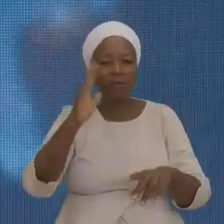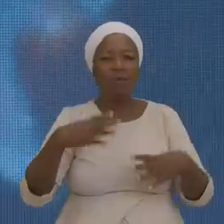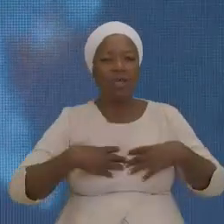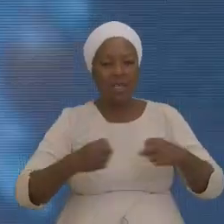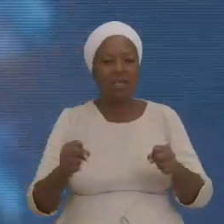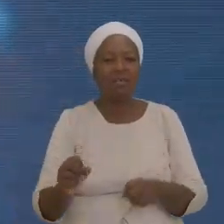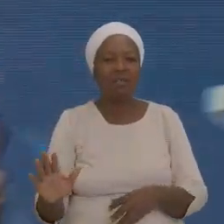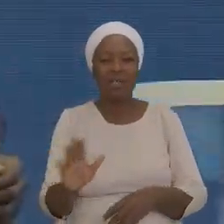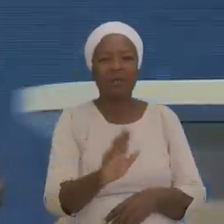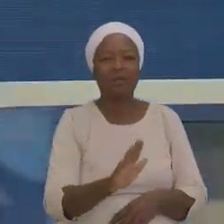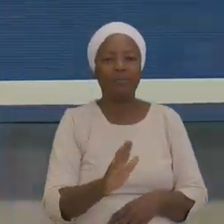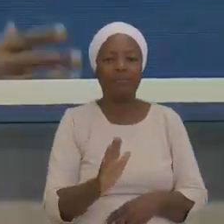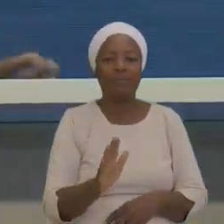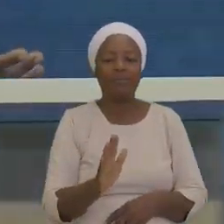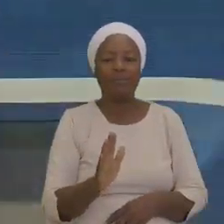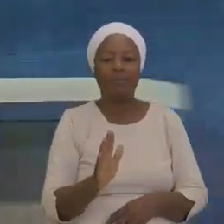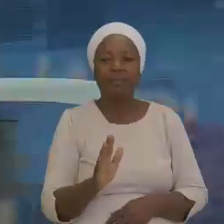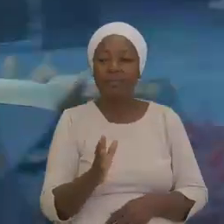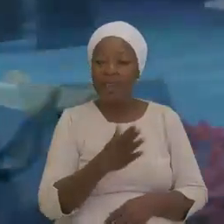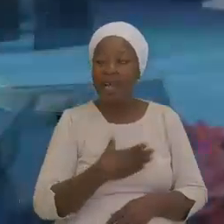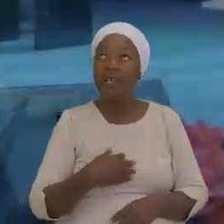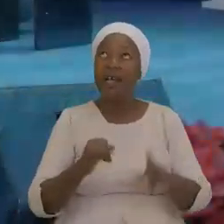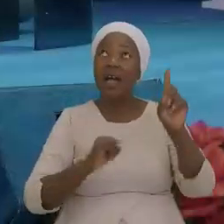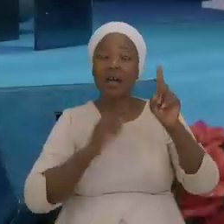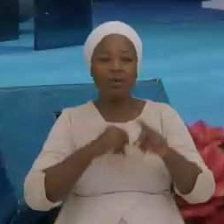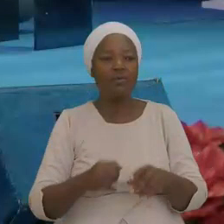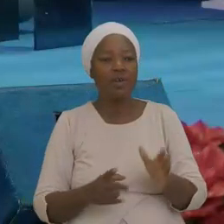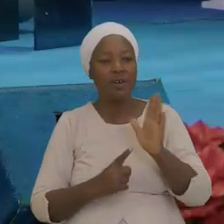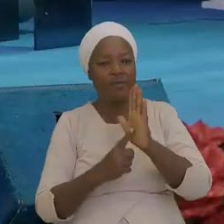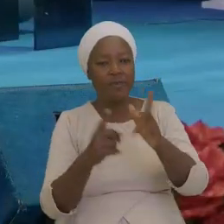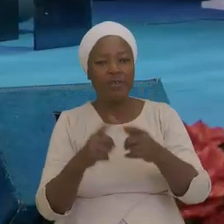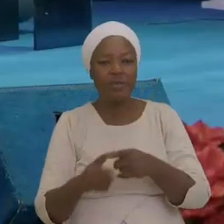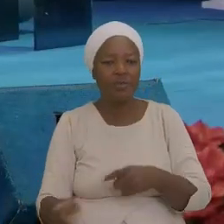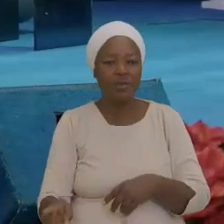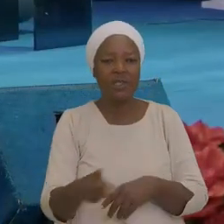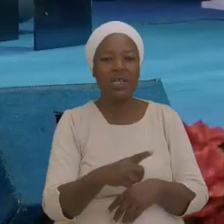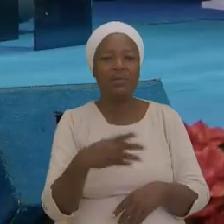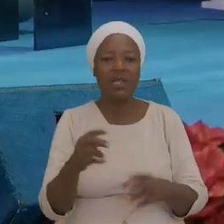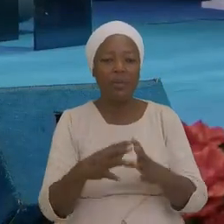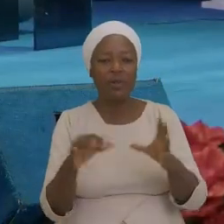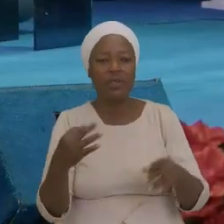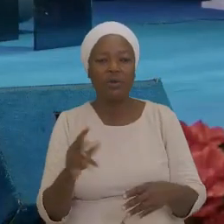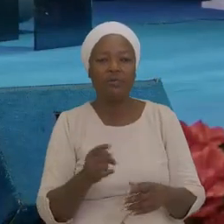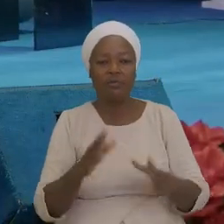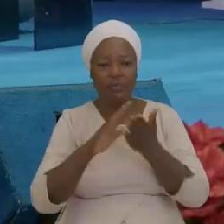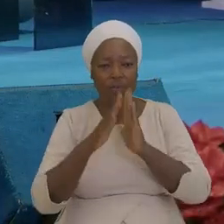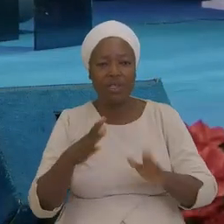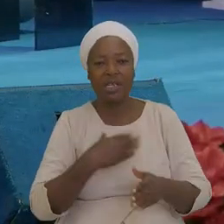them, and I will reveal unto them the abundance of peace and